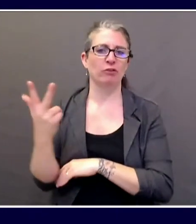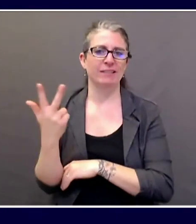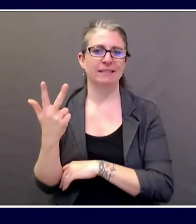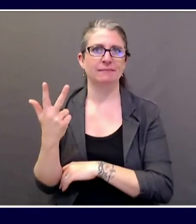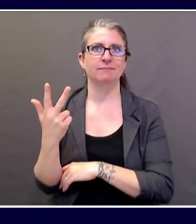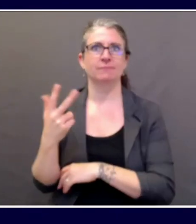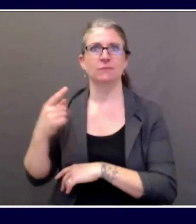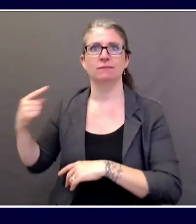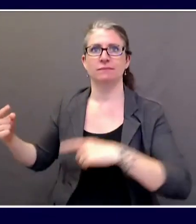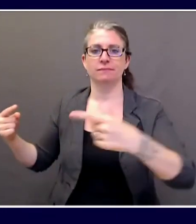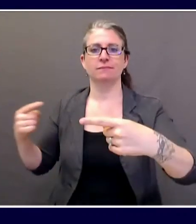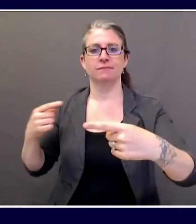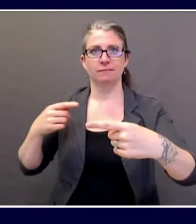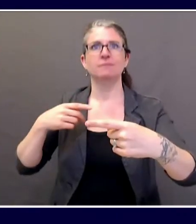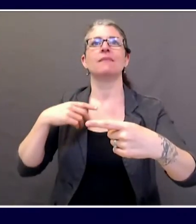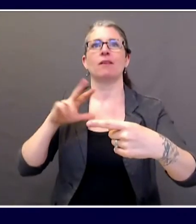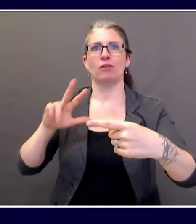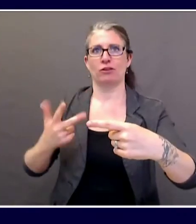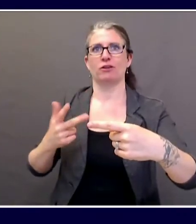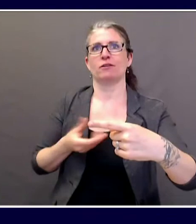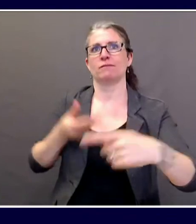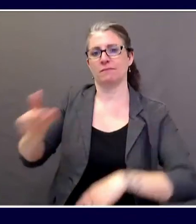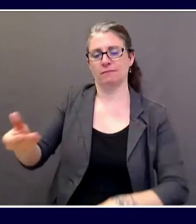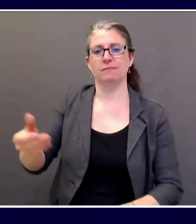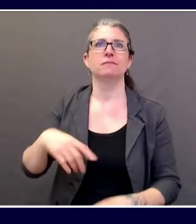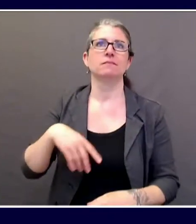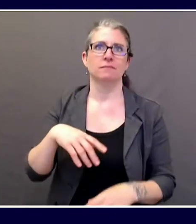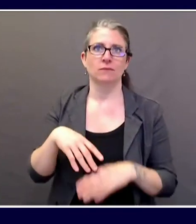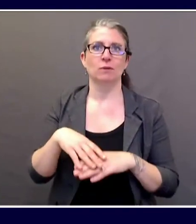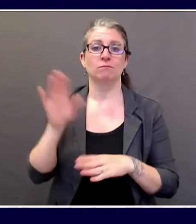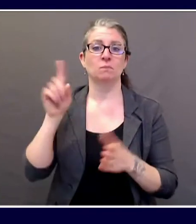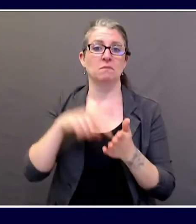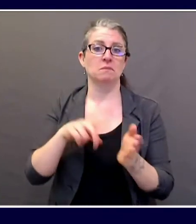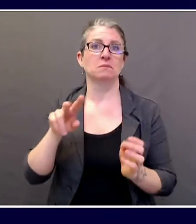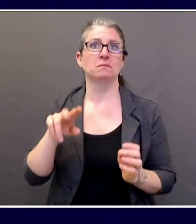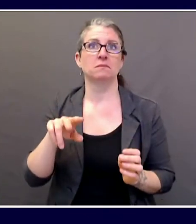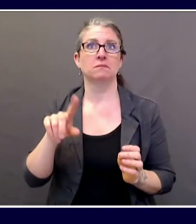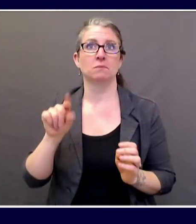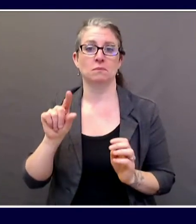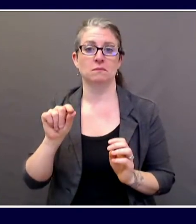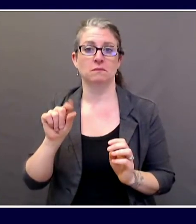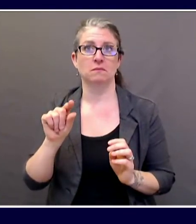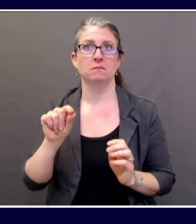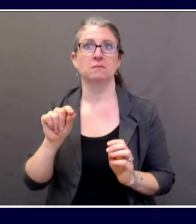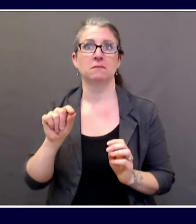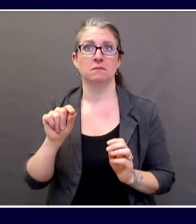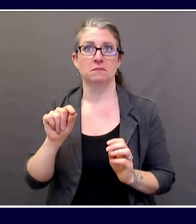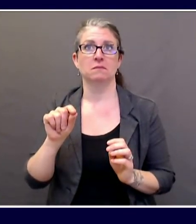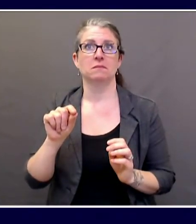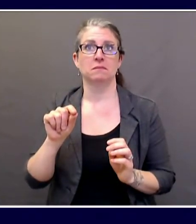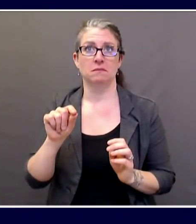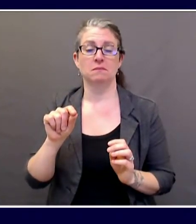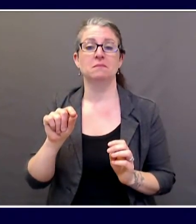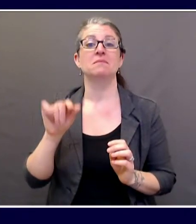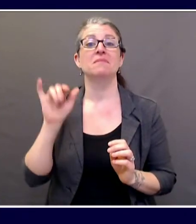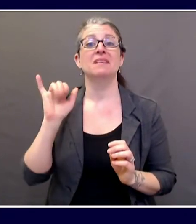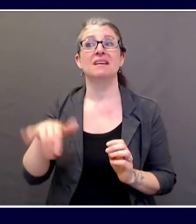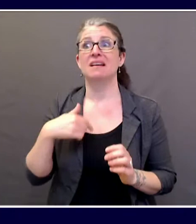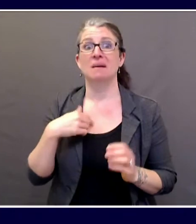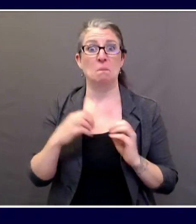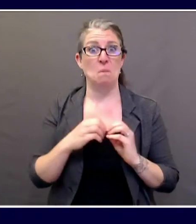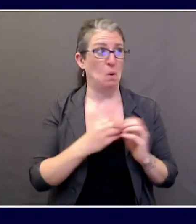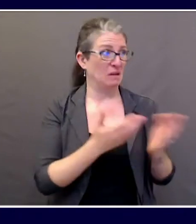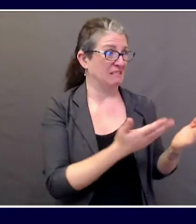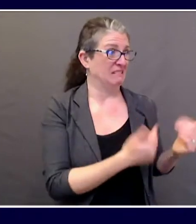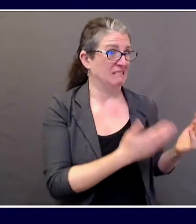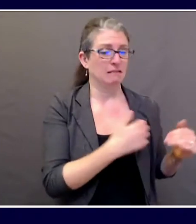see if we can find additional doses for not just the Auburn Mall location, but other providers in Androscoggin County as well.